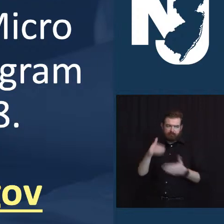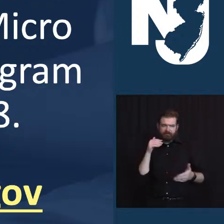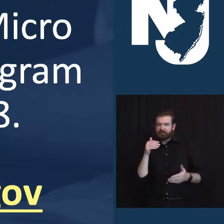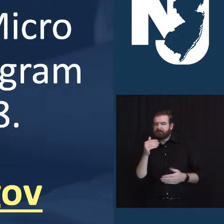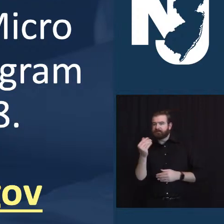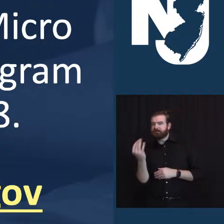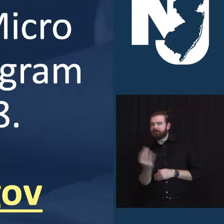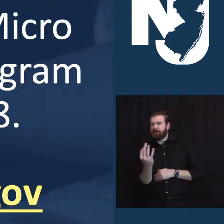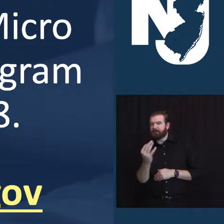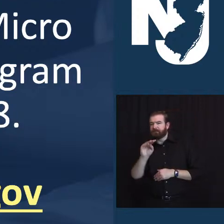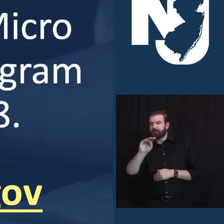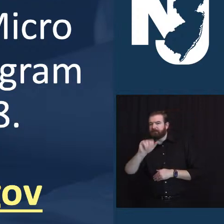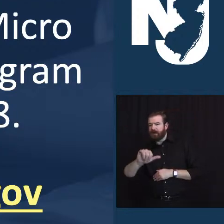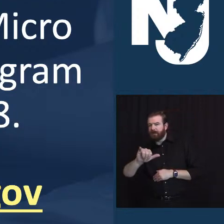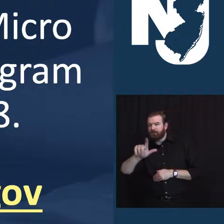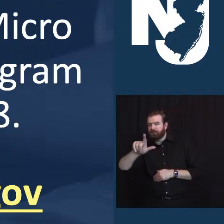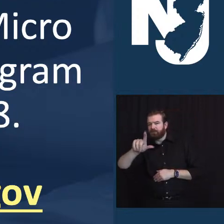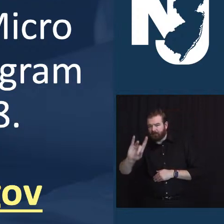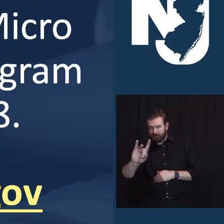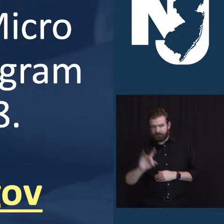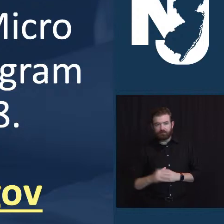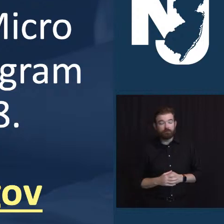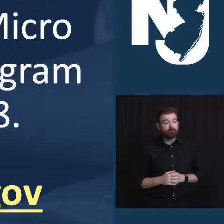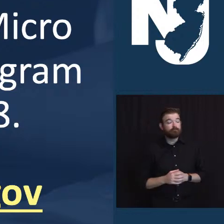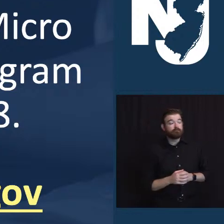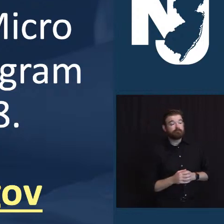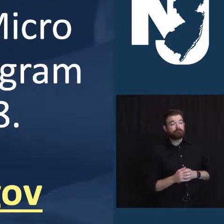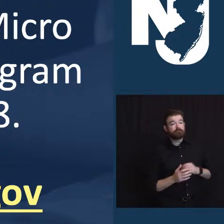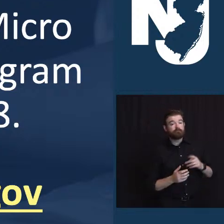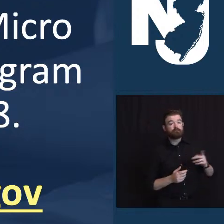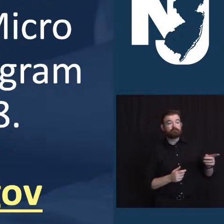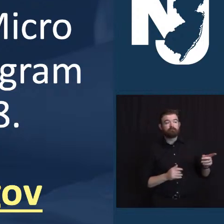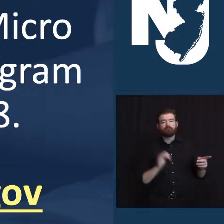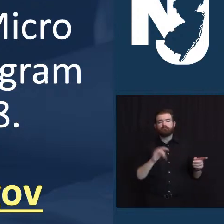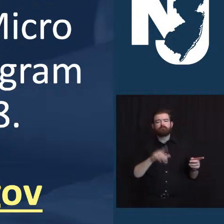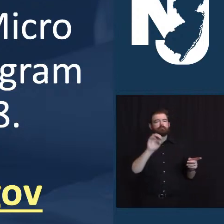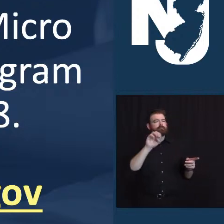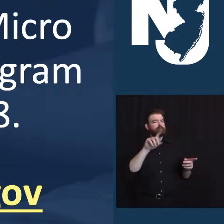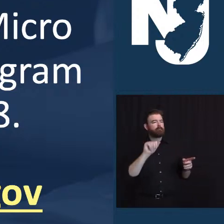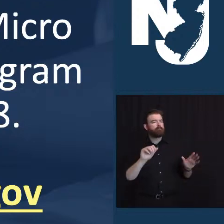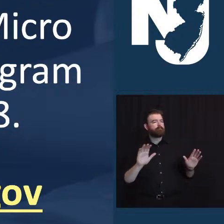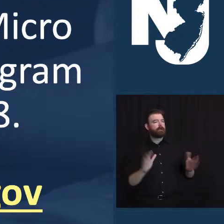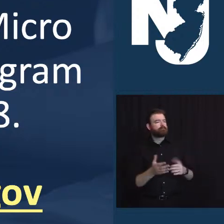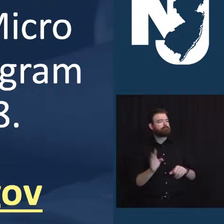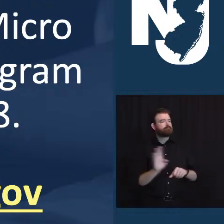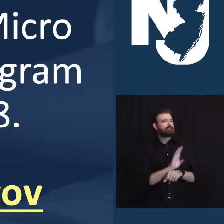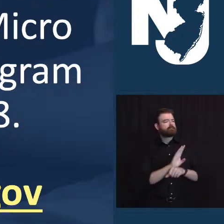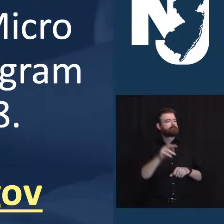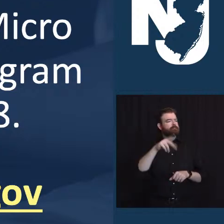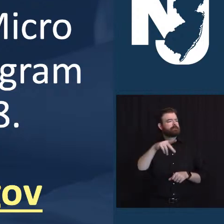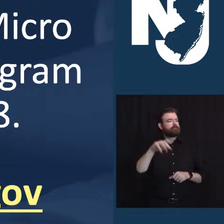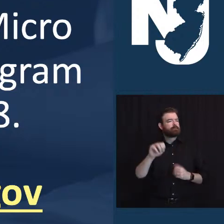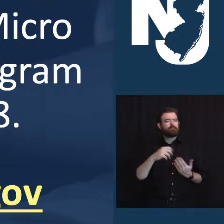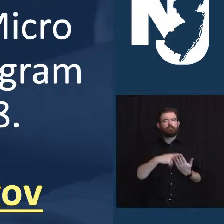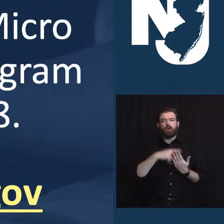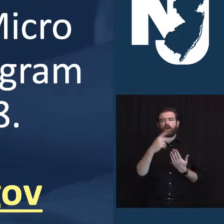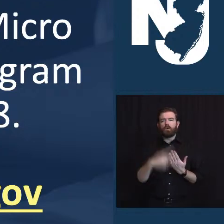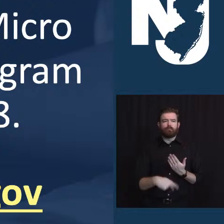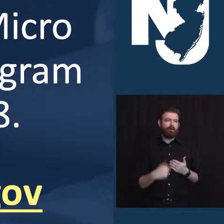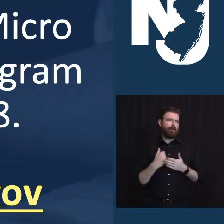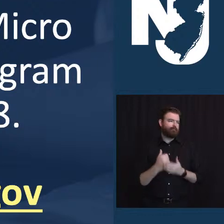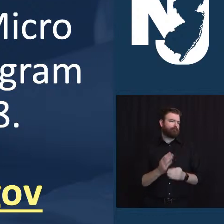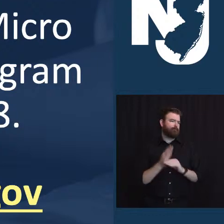its inception, the EDA's Small and Micro Business PPE Access Program has helped nearly